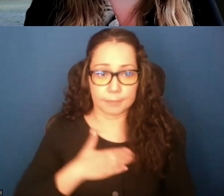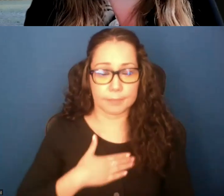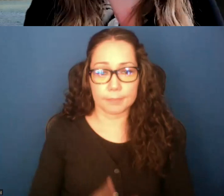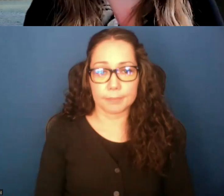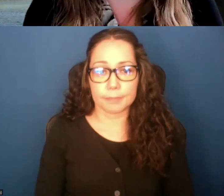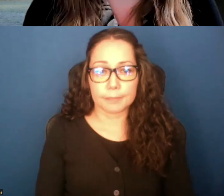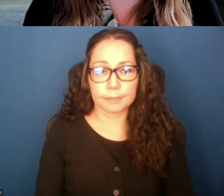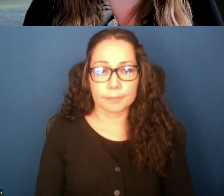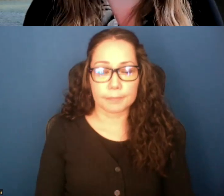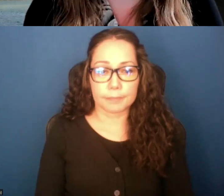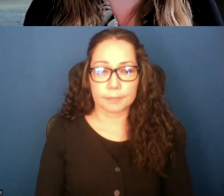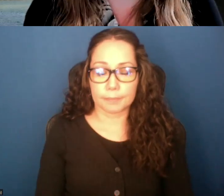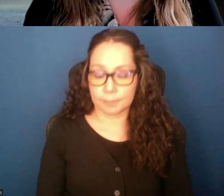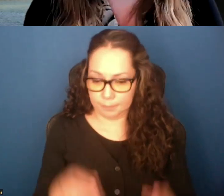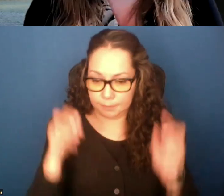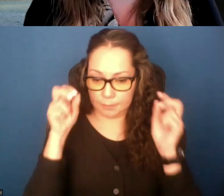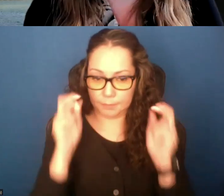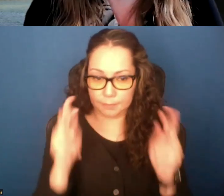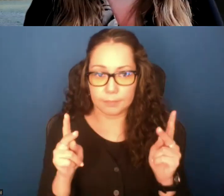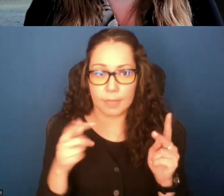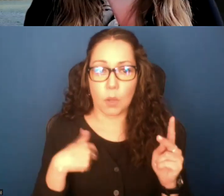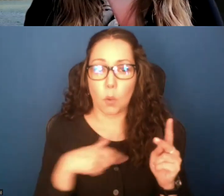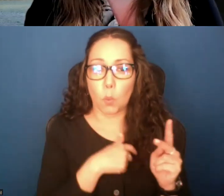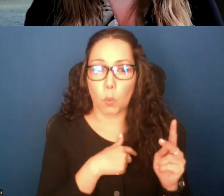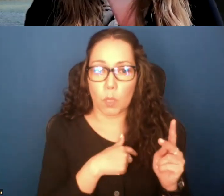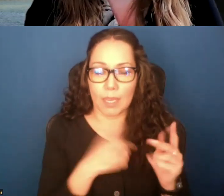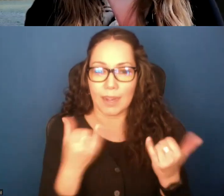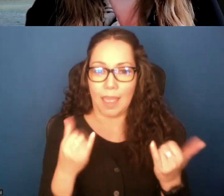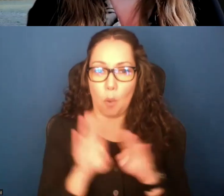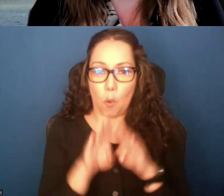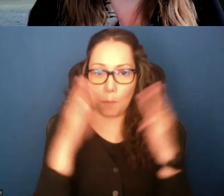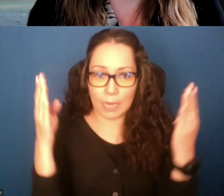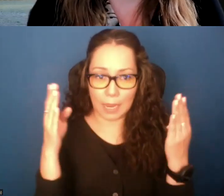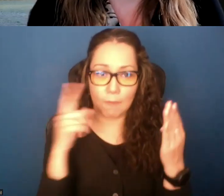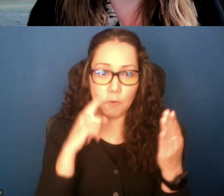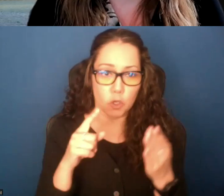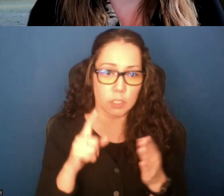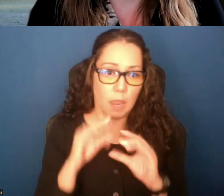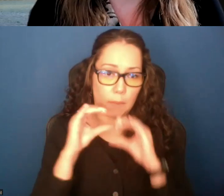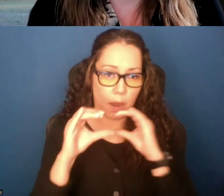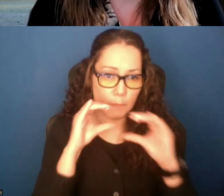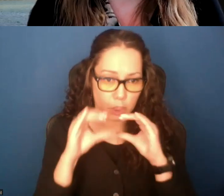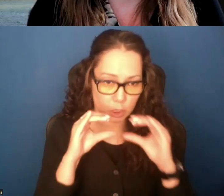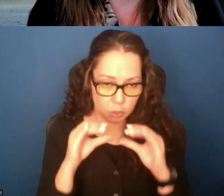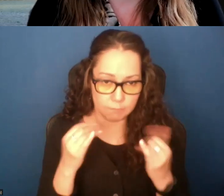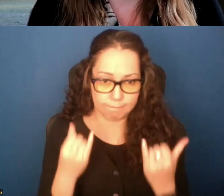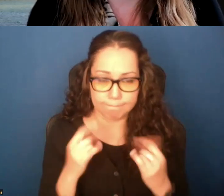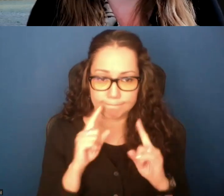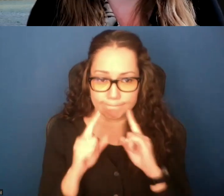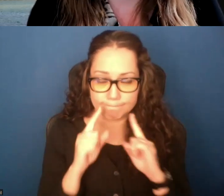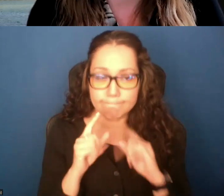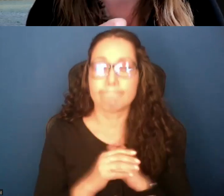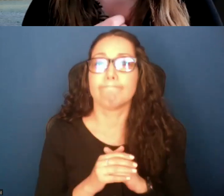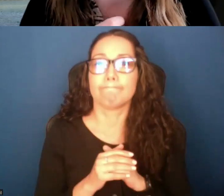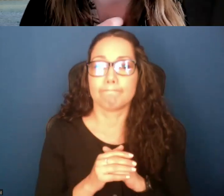All right. right. So we will now open up for some conversation here. And what we'd love to